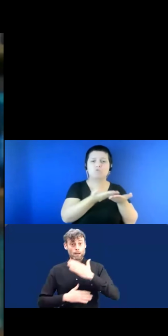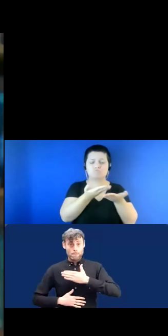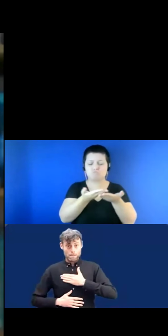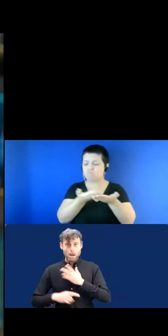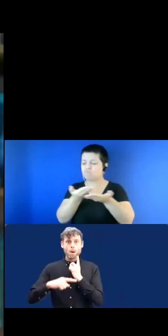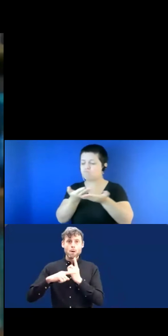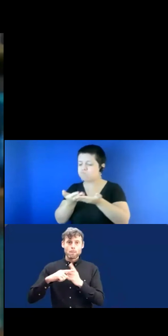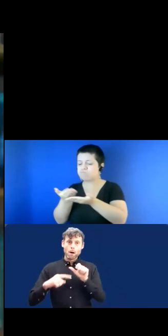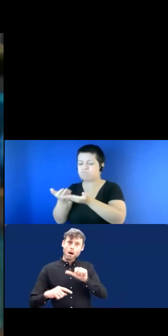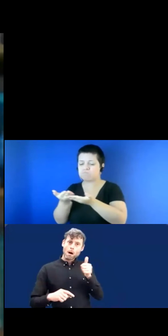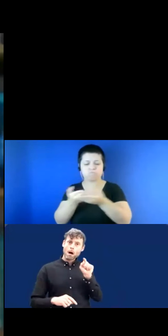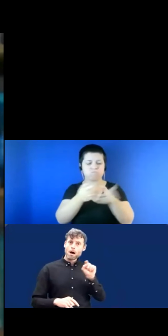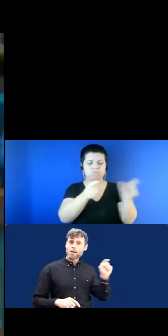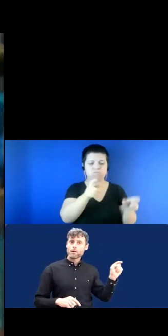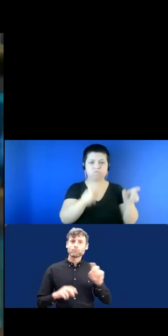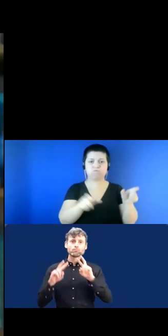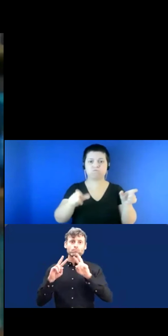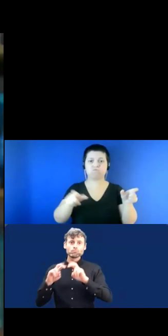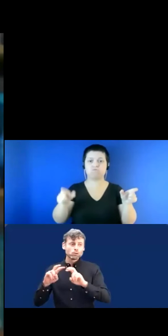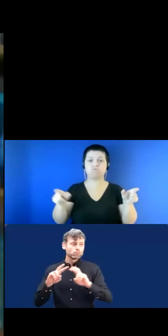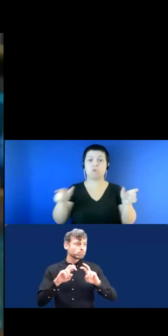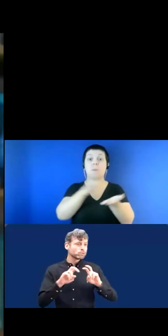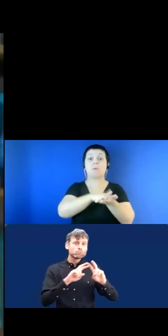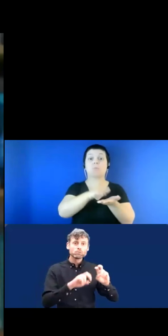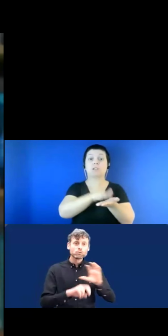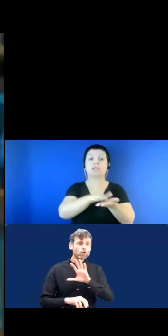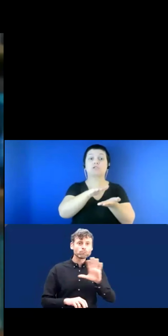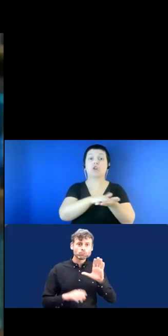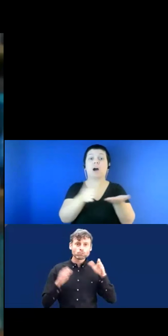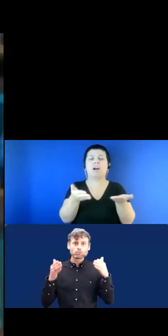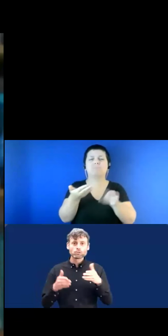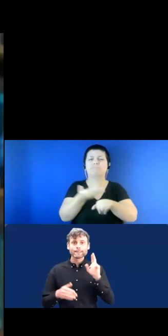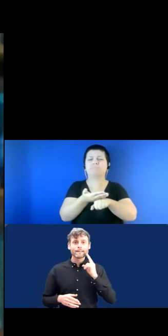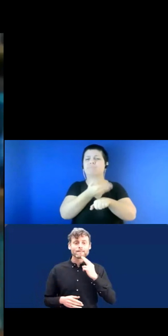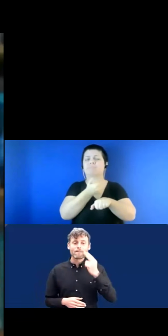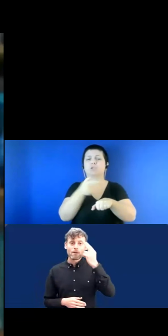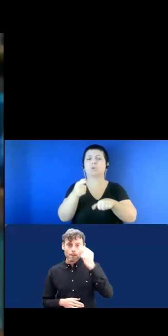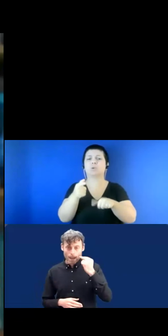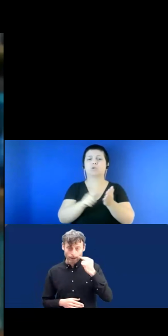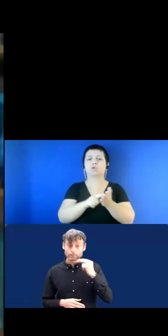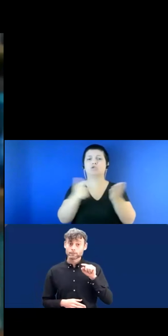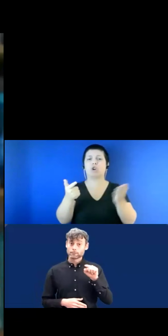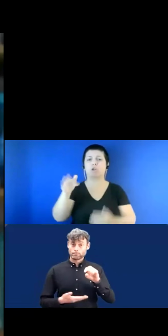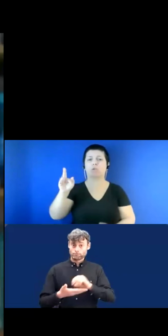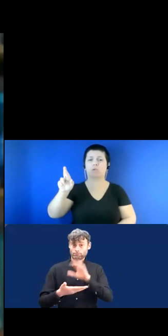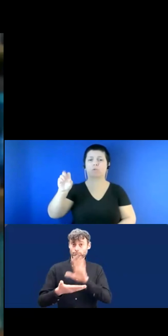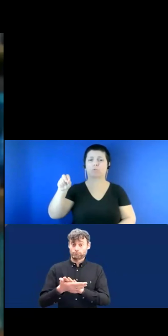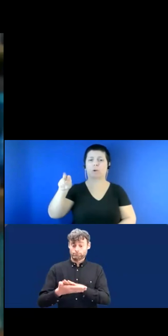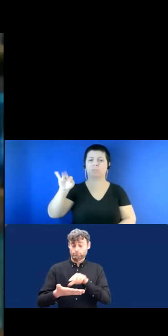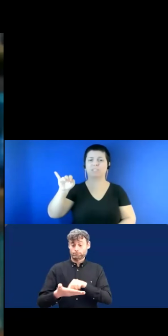recently published in a special issue on their blindness in the Journal of Frontiers in Education.